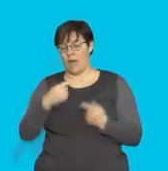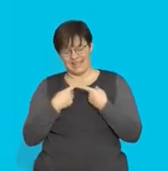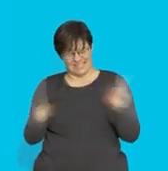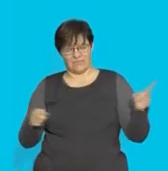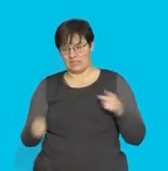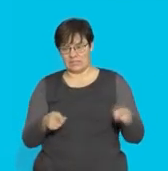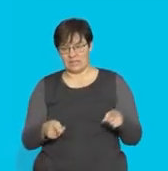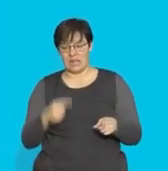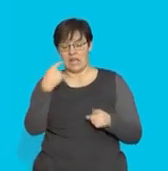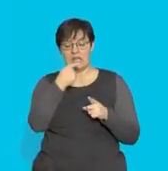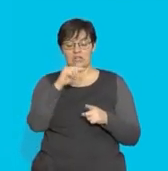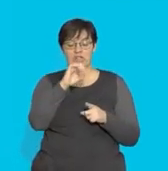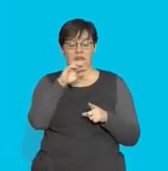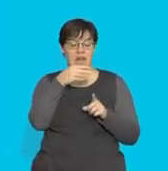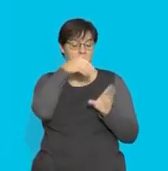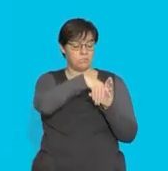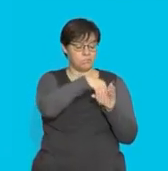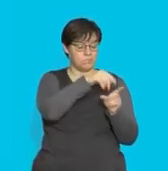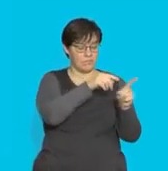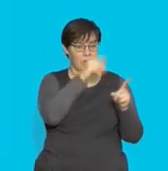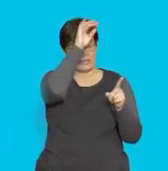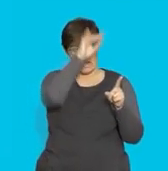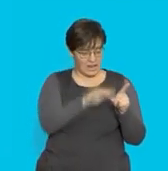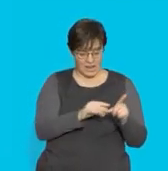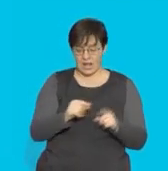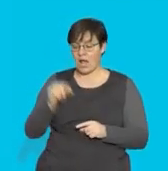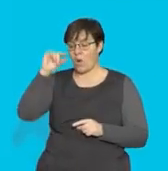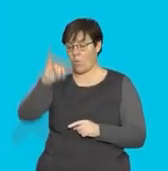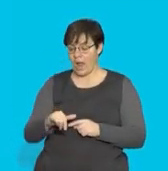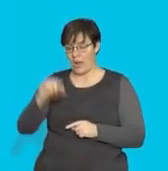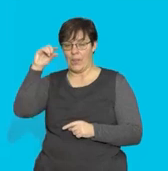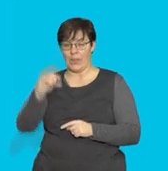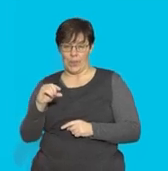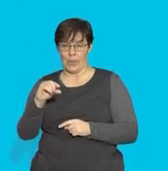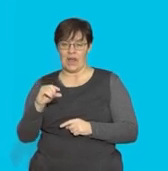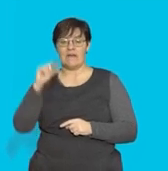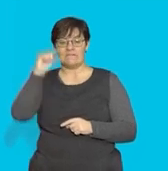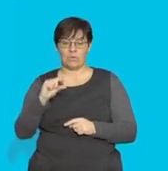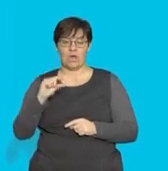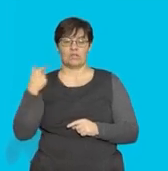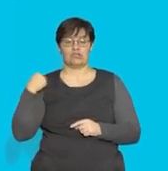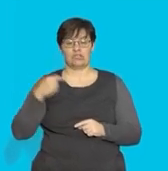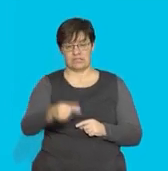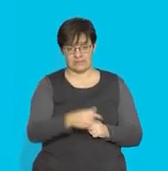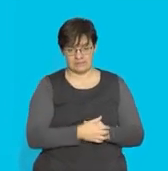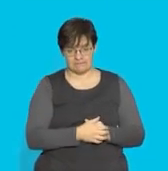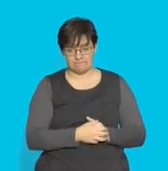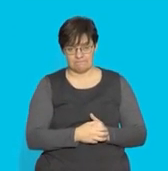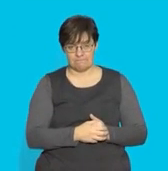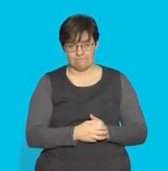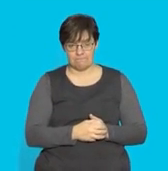the number of genes that it contains, whereas the Y chromosome is significantly shorter, having fewer genes on them.